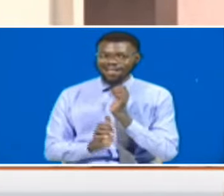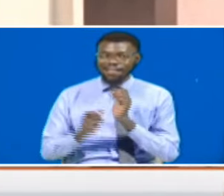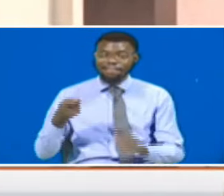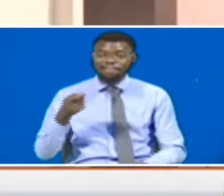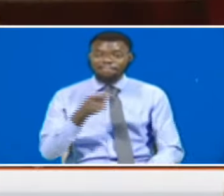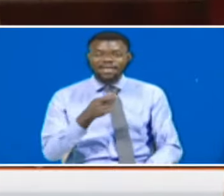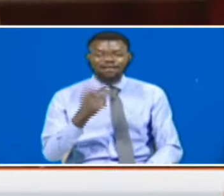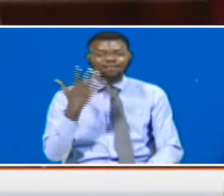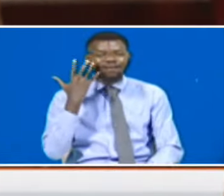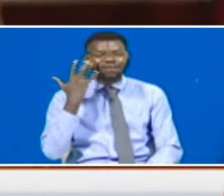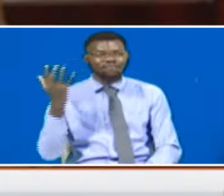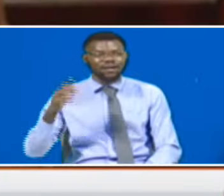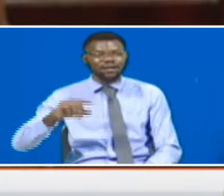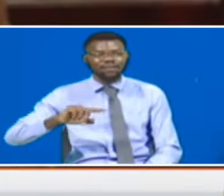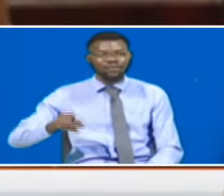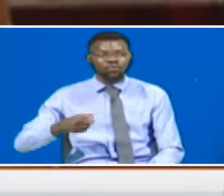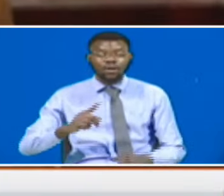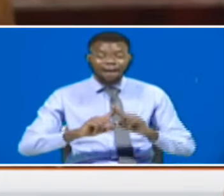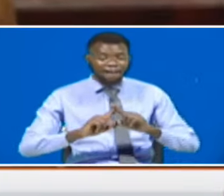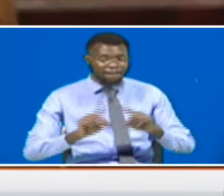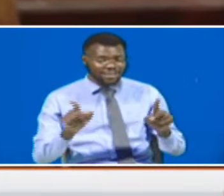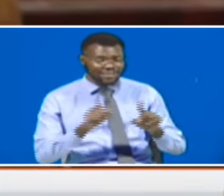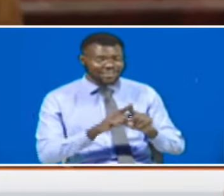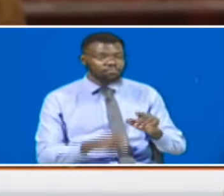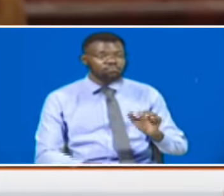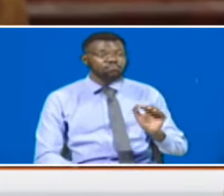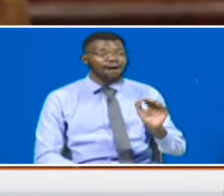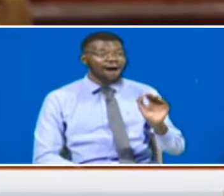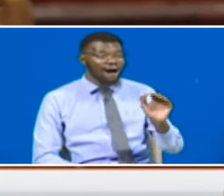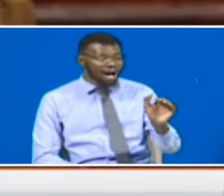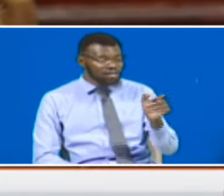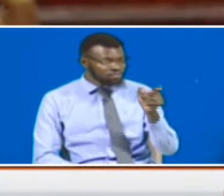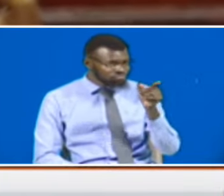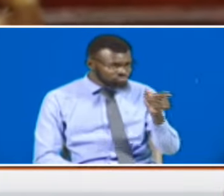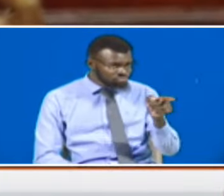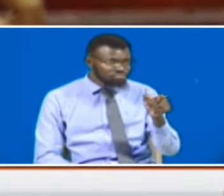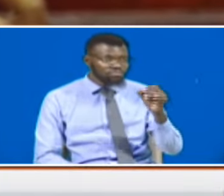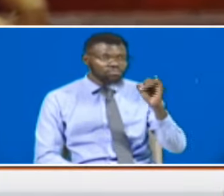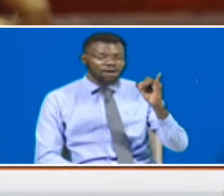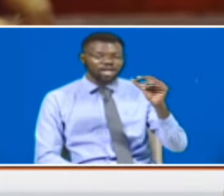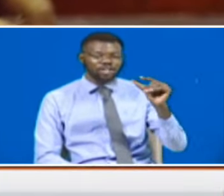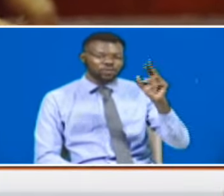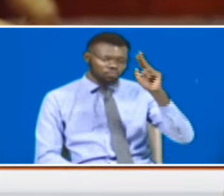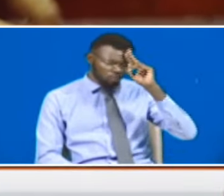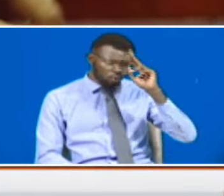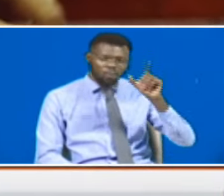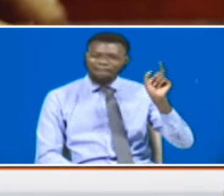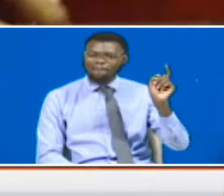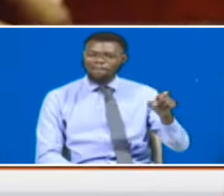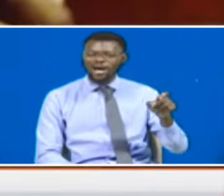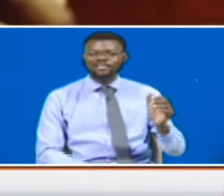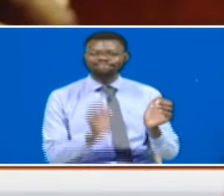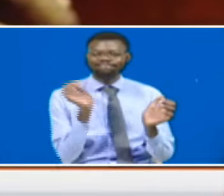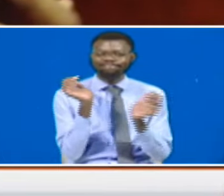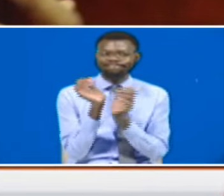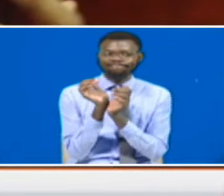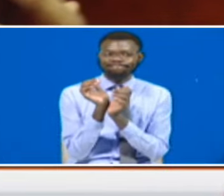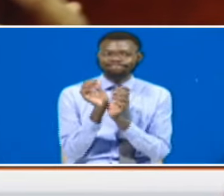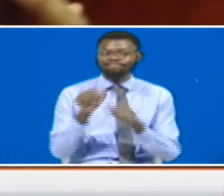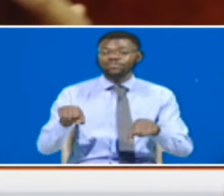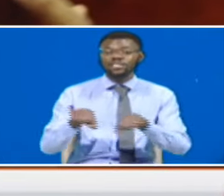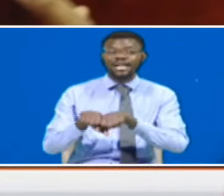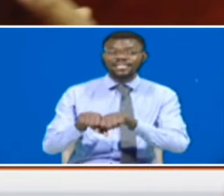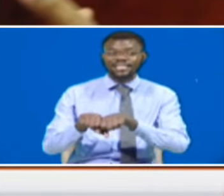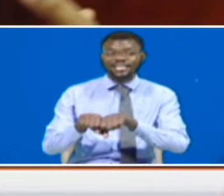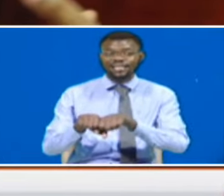but also requested the Inspector General of Police, Japhet Koome, to put him in handcuffs and behind bars